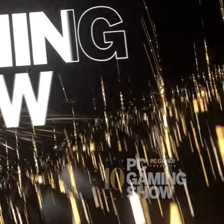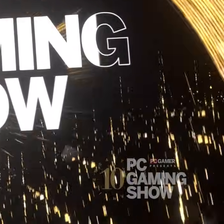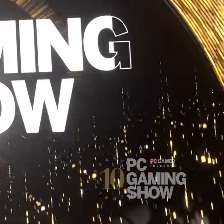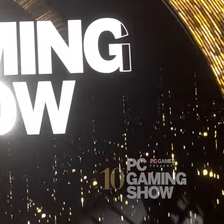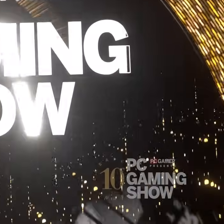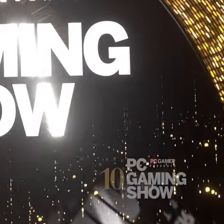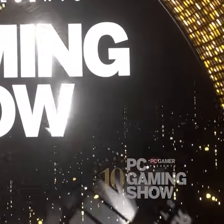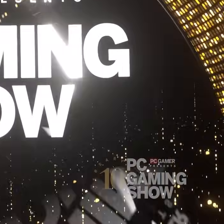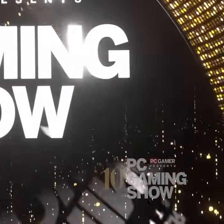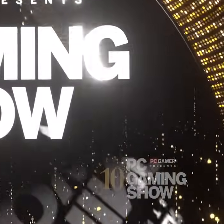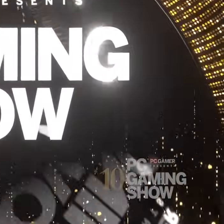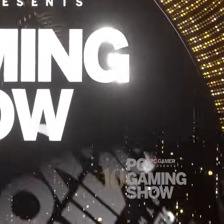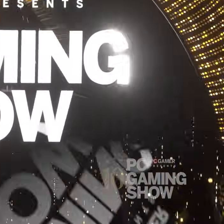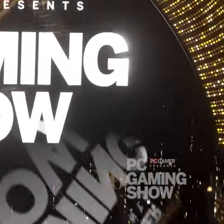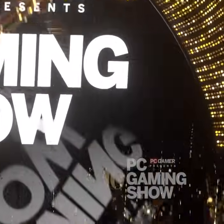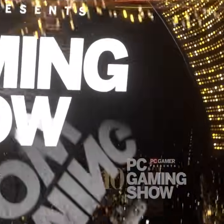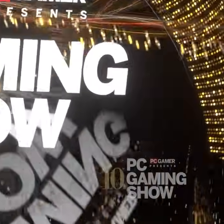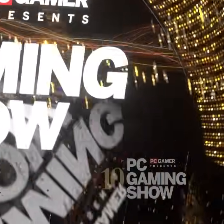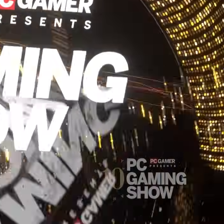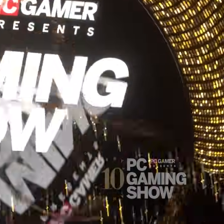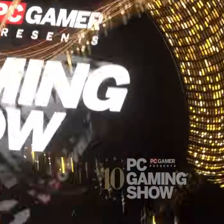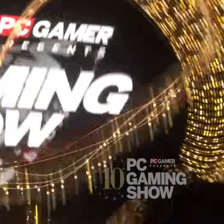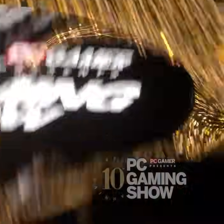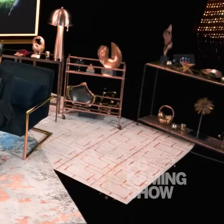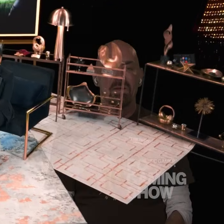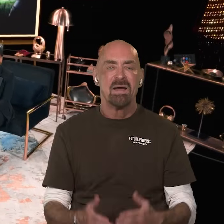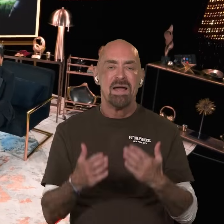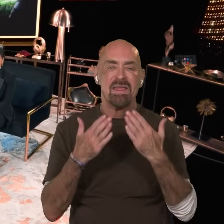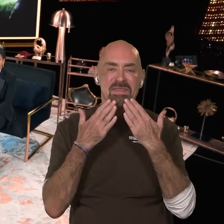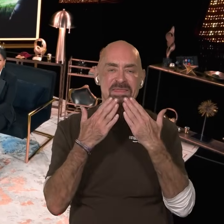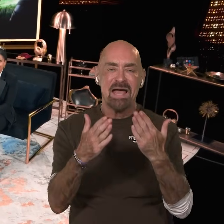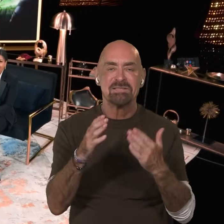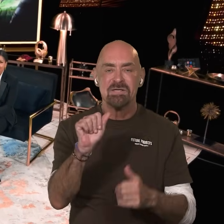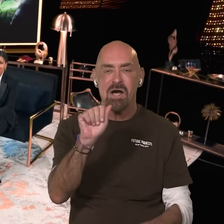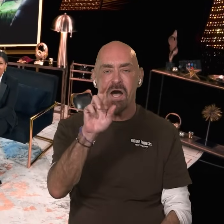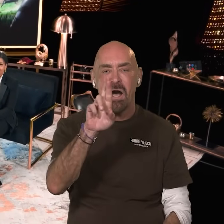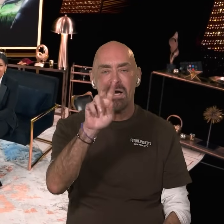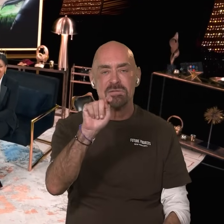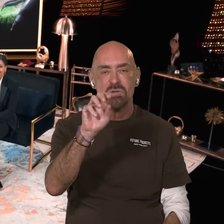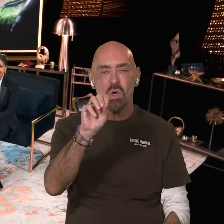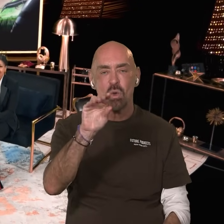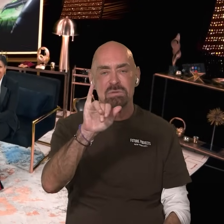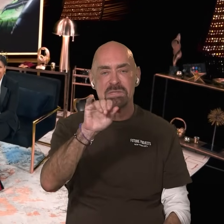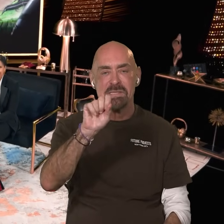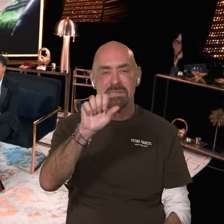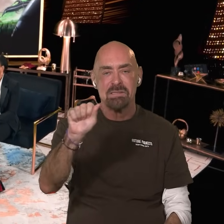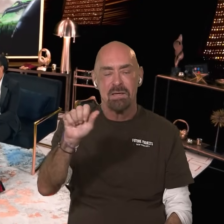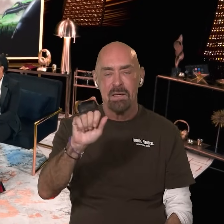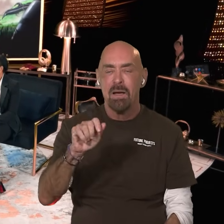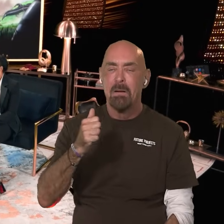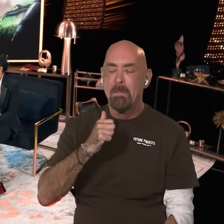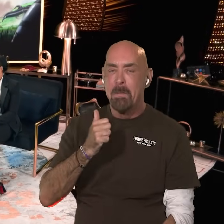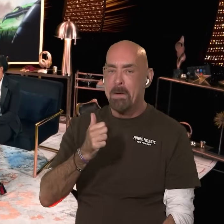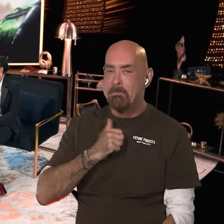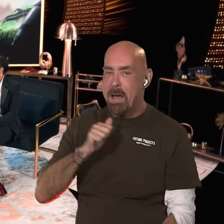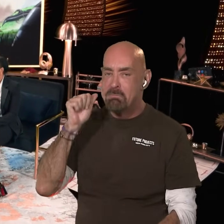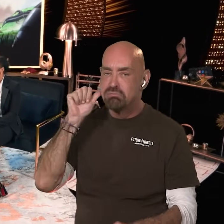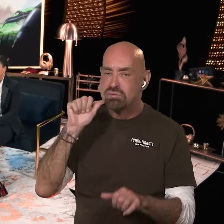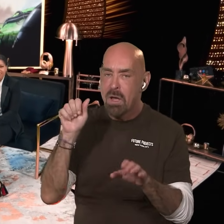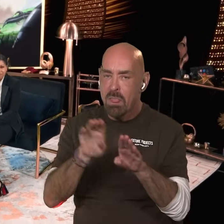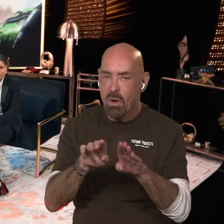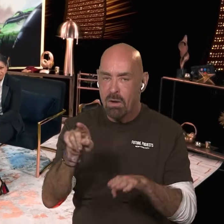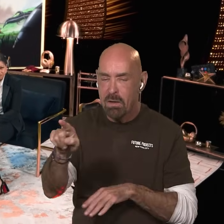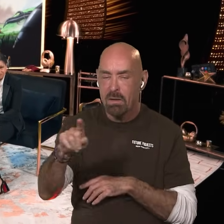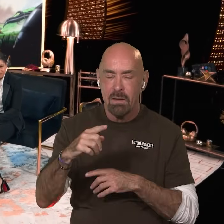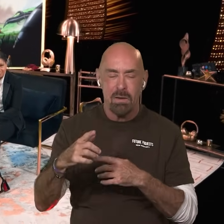Thanks, Artosis. And Nick Tasteless Plot, my literal